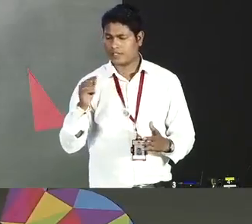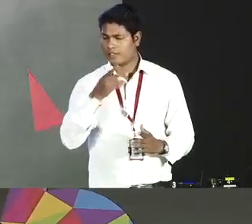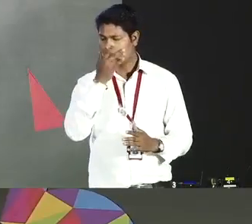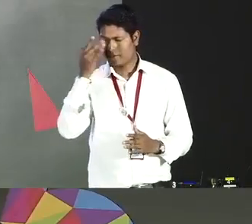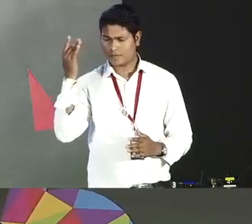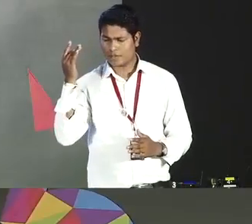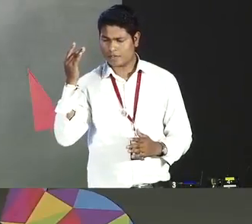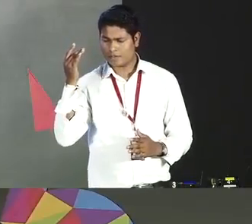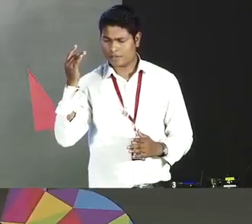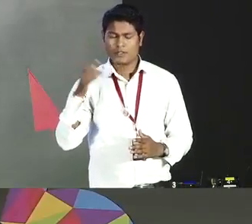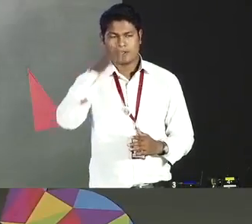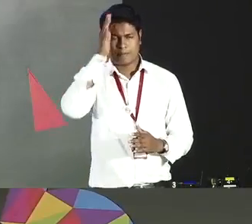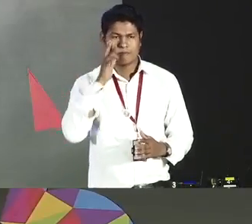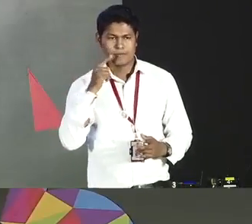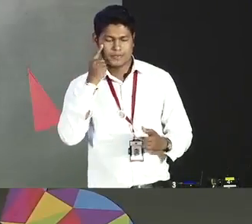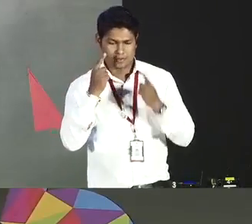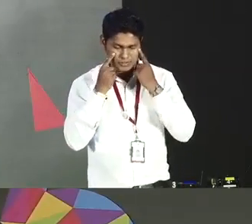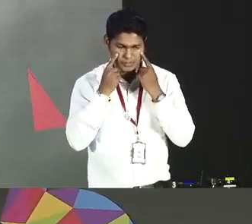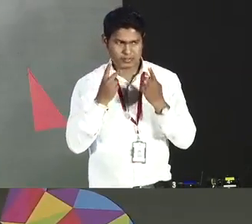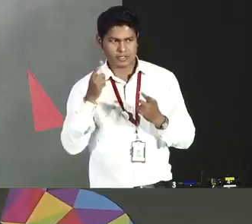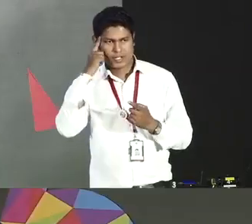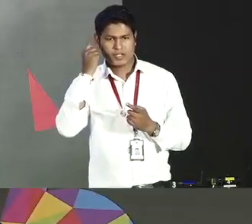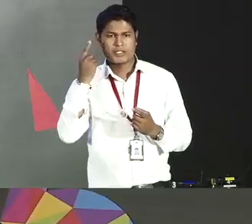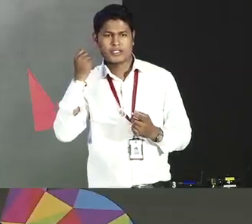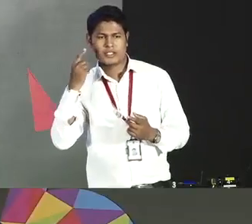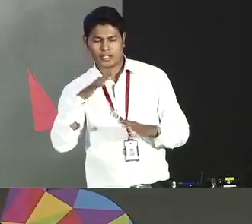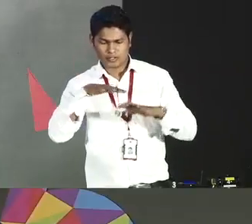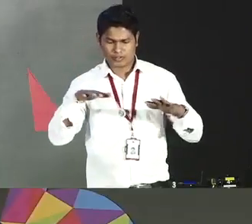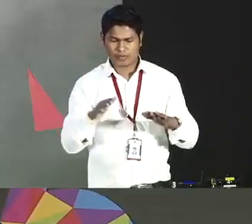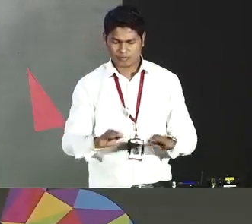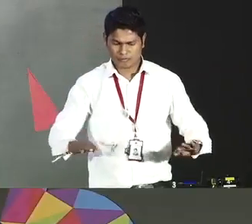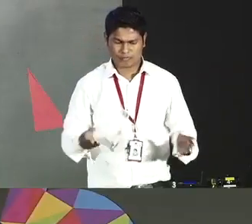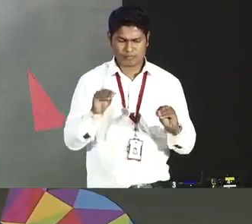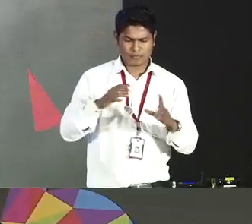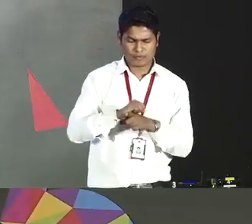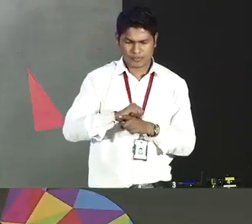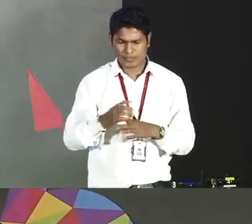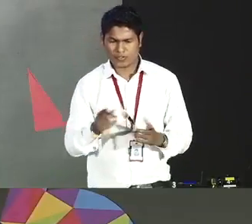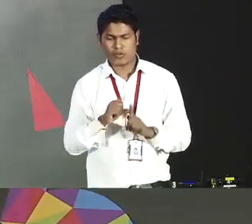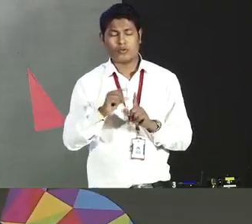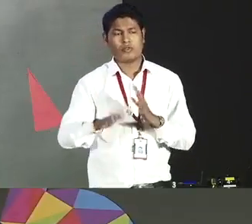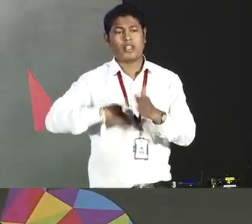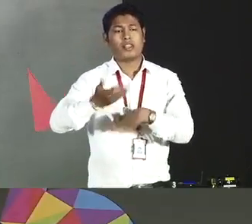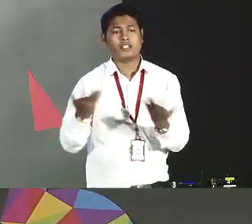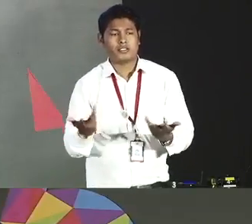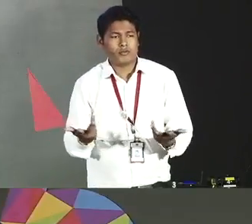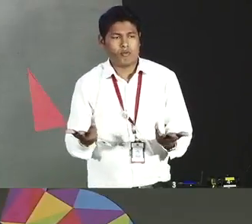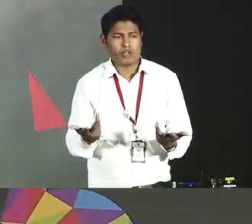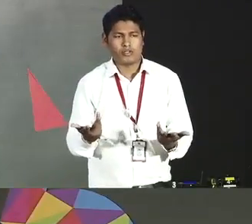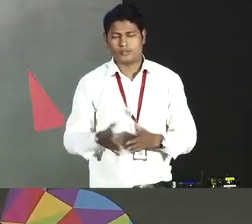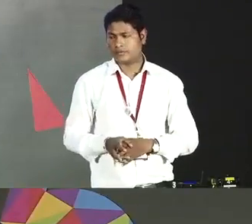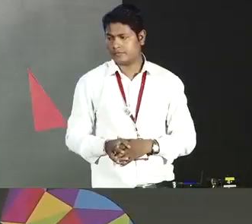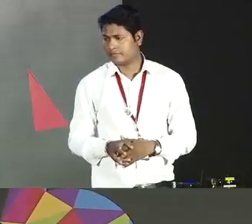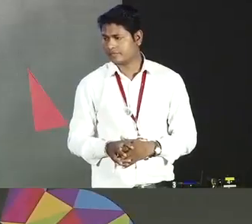have concerns, because clearly that's more than 1.5% of the graph. And so when we reach out to parents through their phones, through social media, you